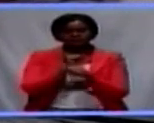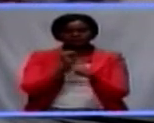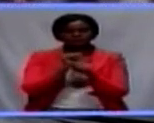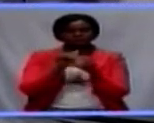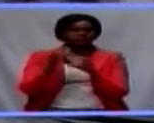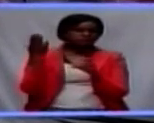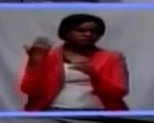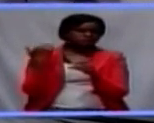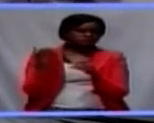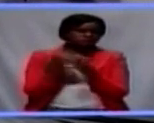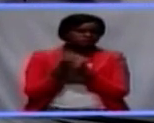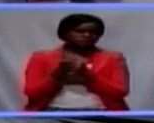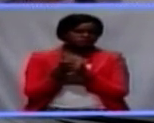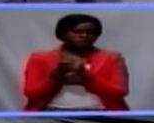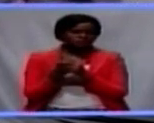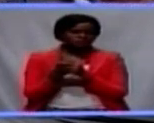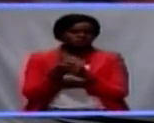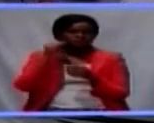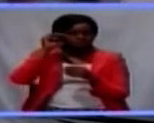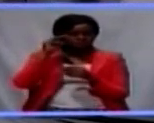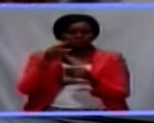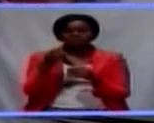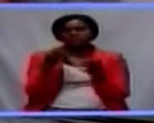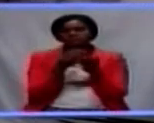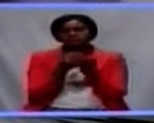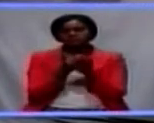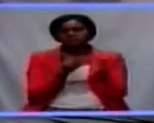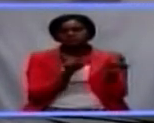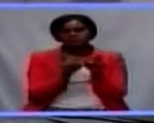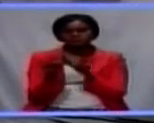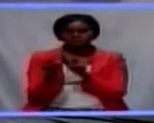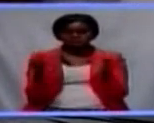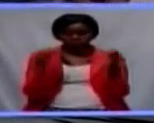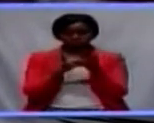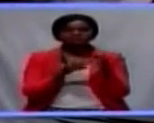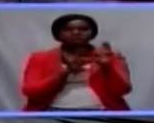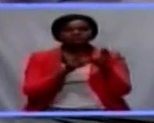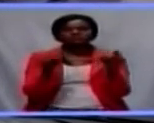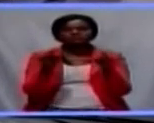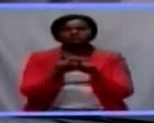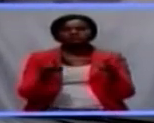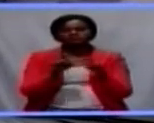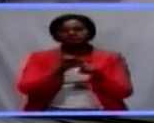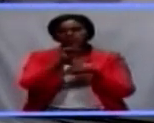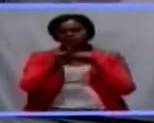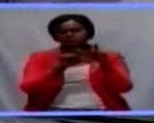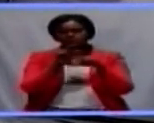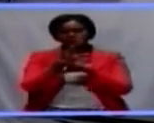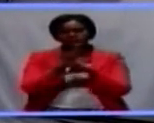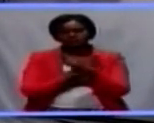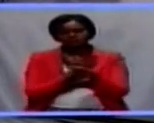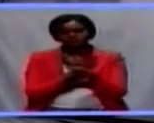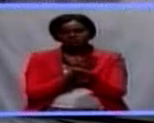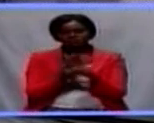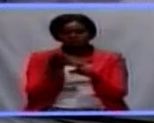needed the necessary approvals with the Minister of Finance, and also answer these same questions, you know, before from